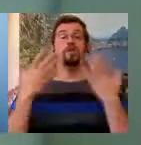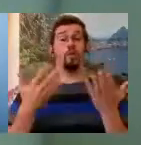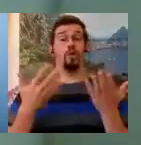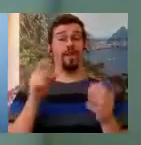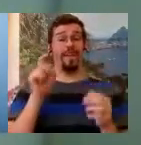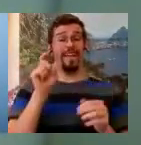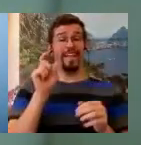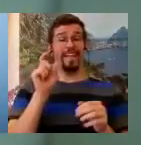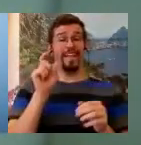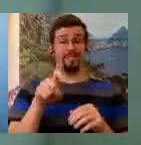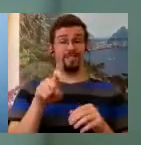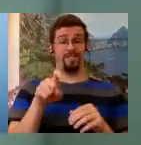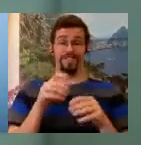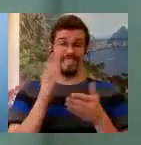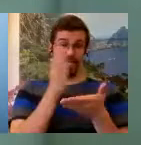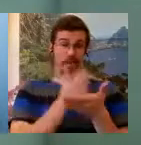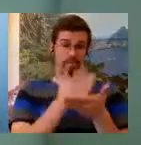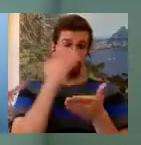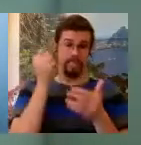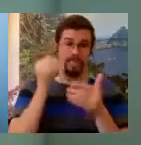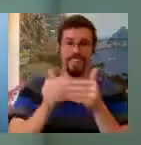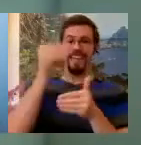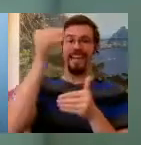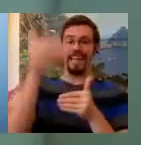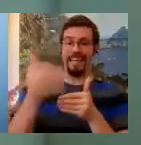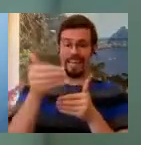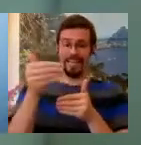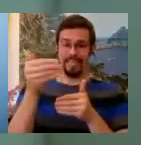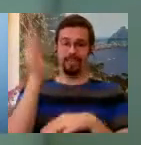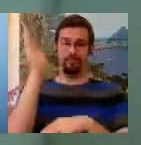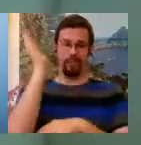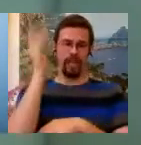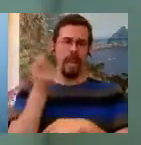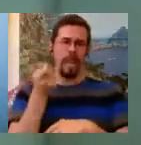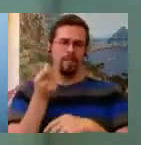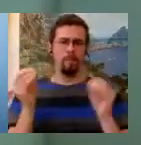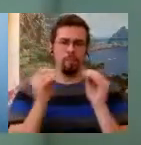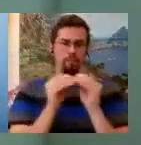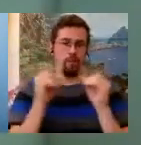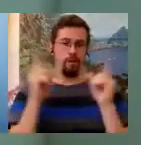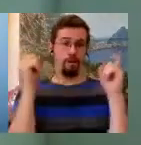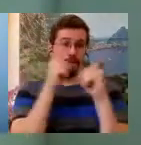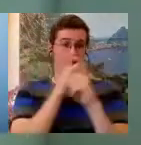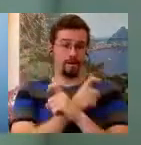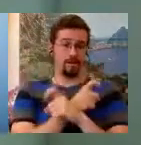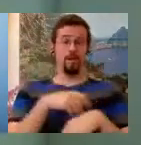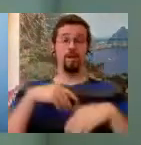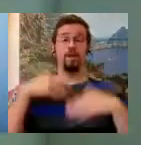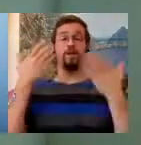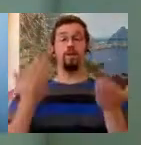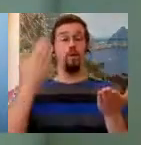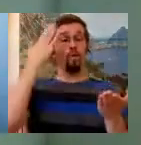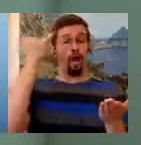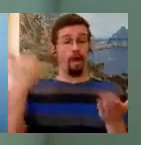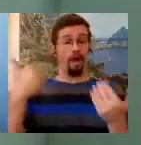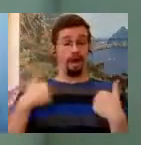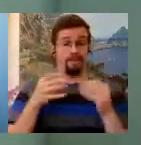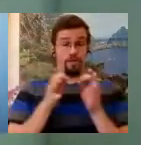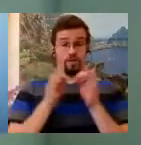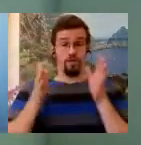I have to move on to the next presentation, which is a little more complex than you may realize because we have interpreters from